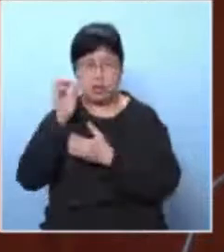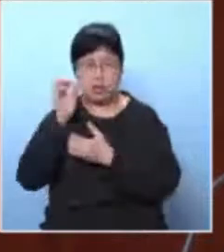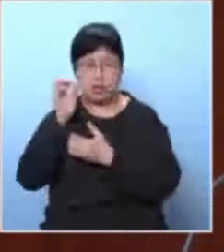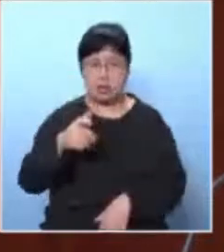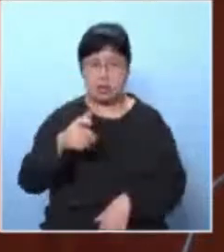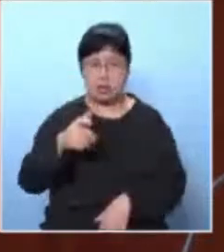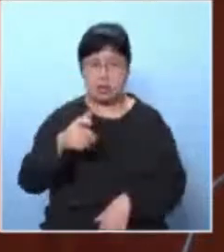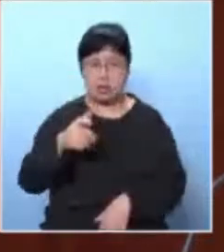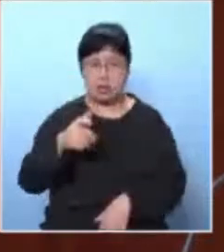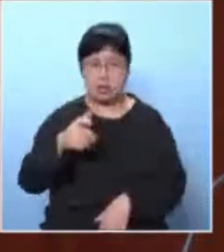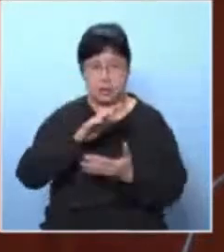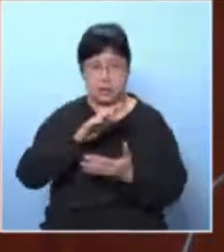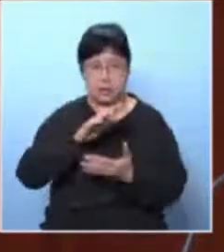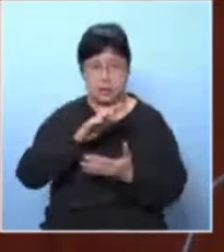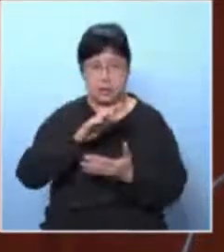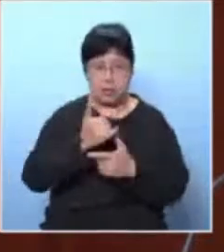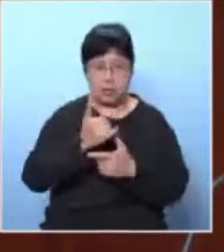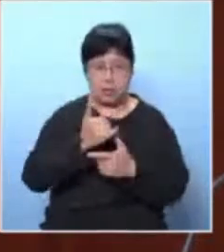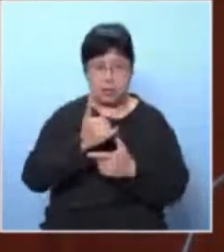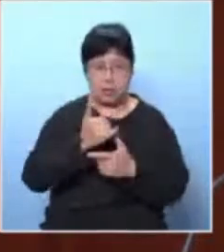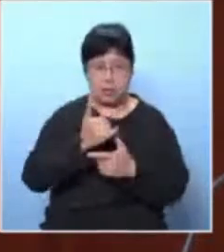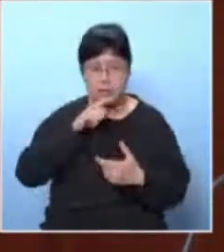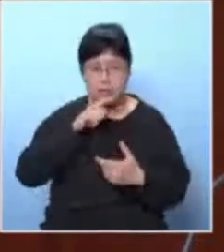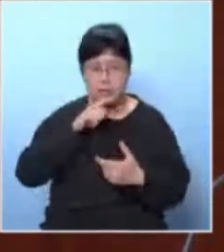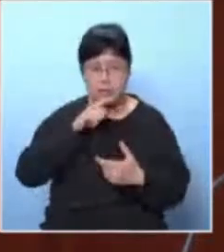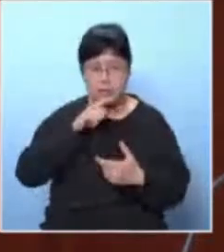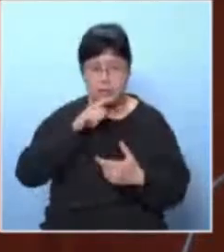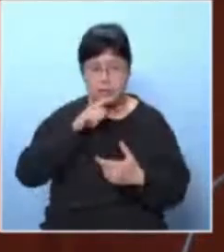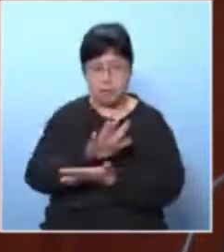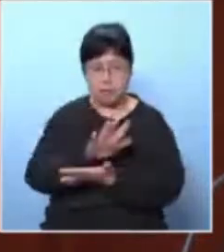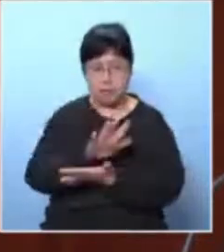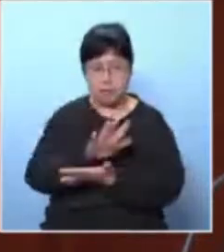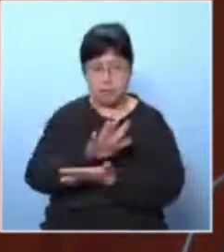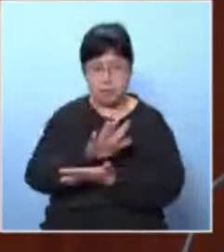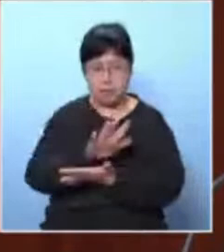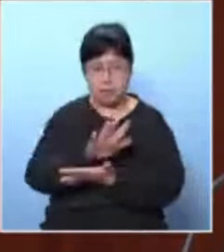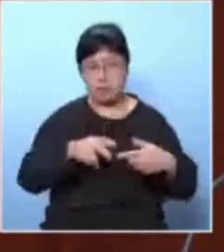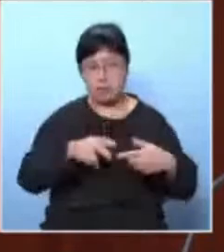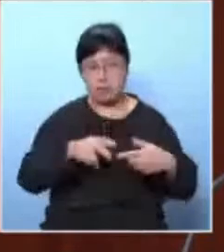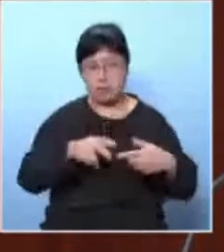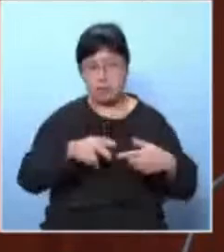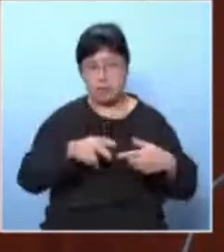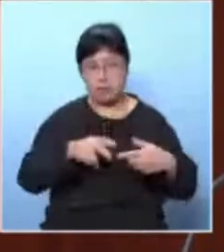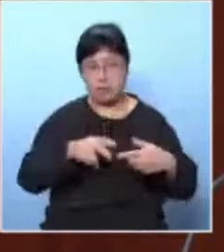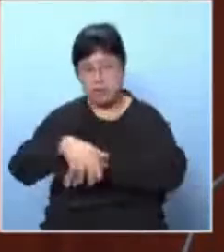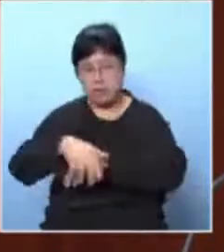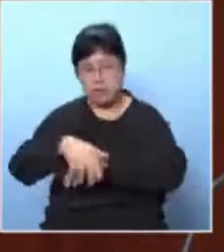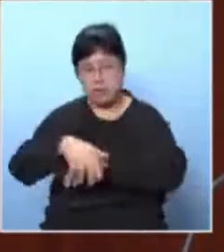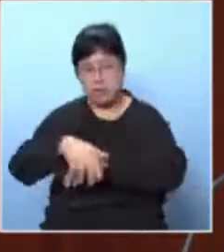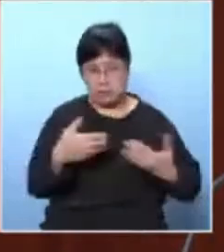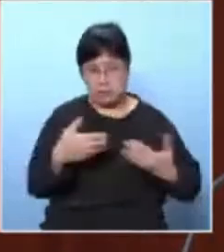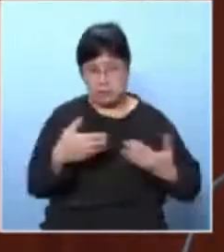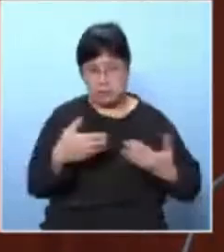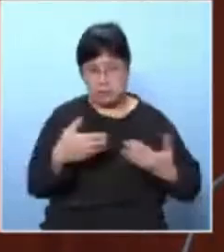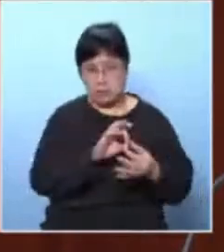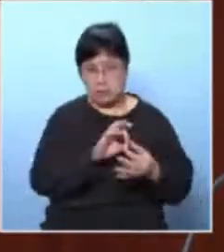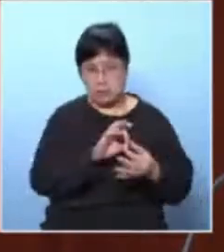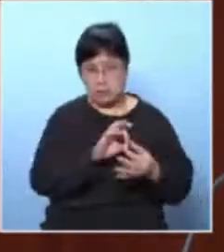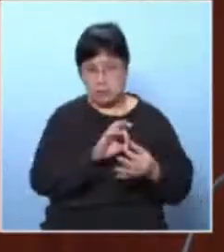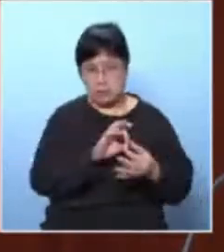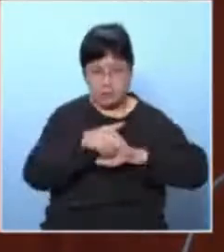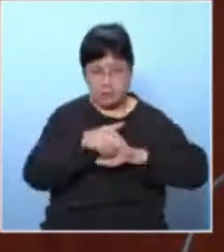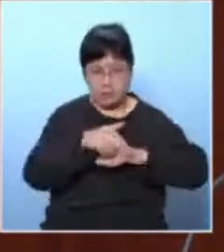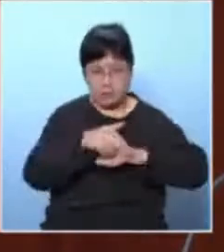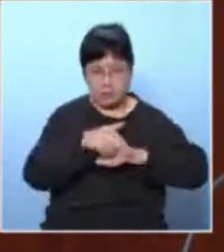on the promotion of family education in the latter half of next year to support community projects promoting family